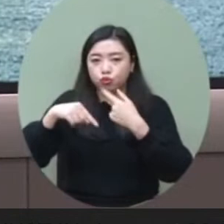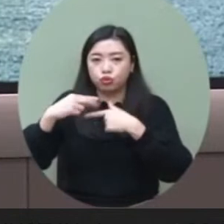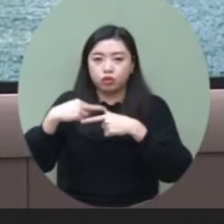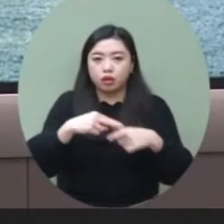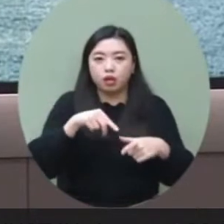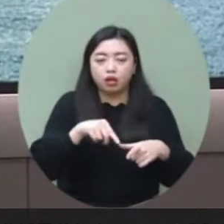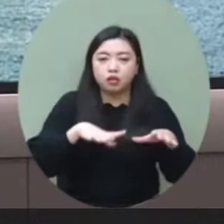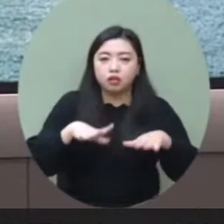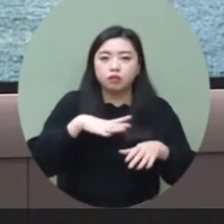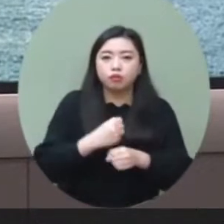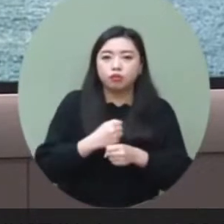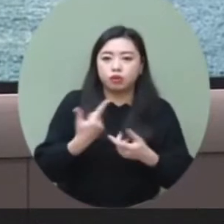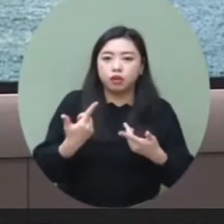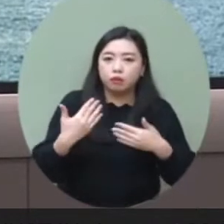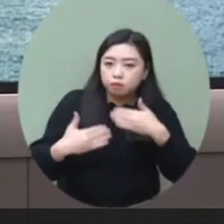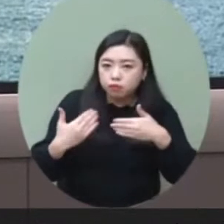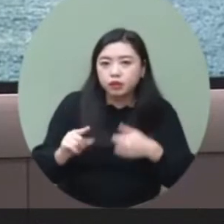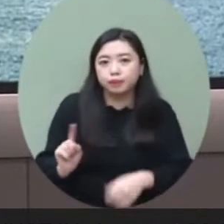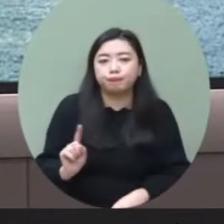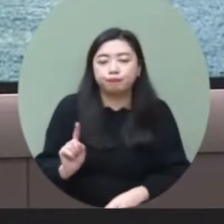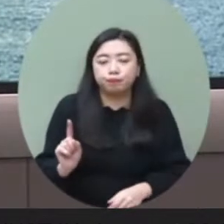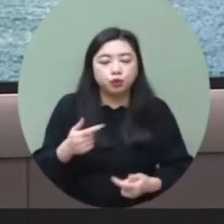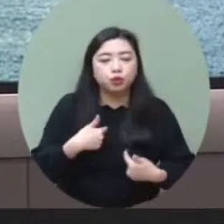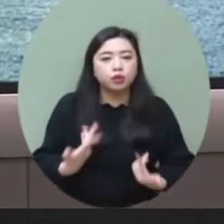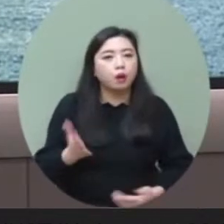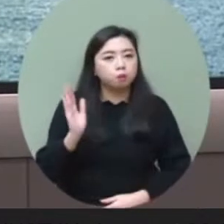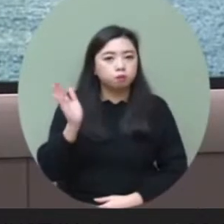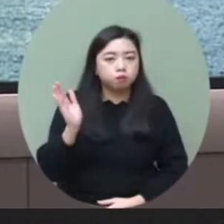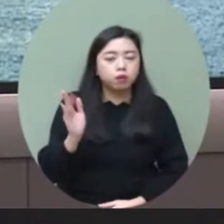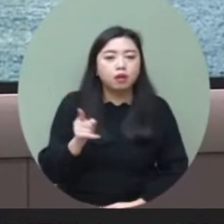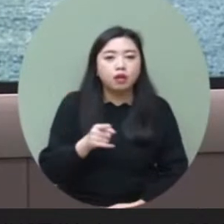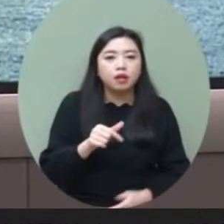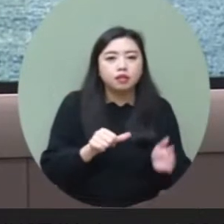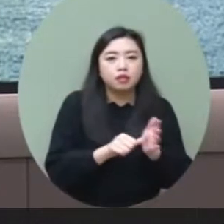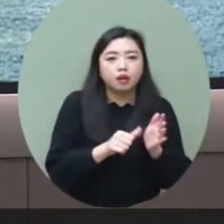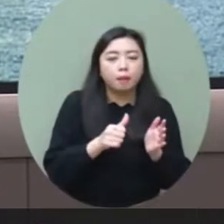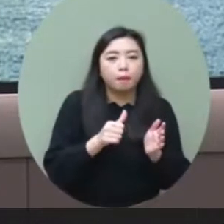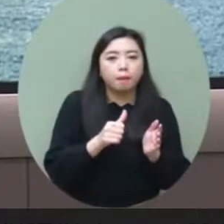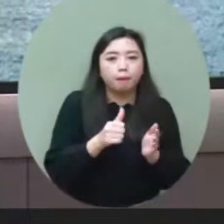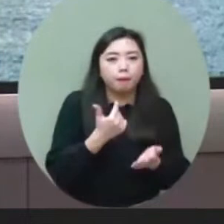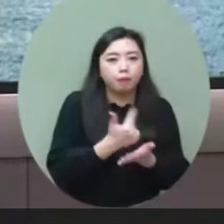And on the negotiation with private hospitals about a